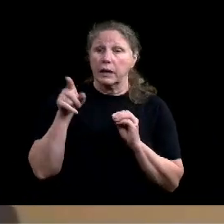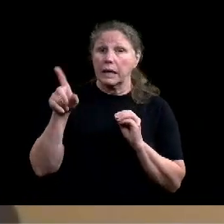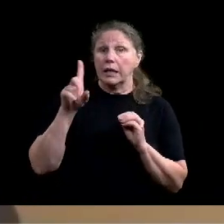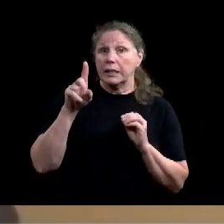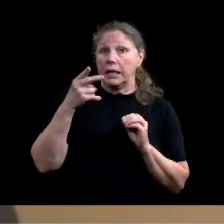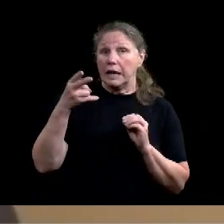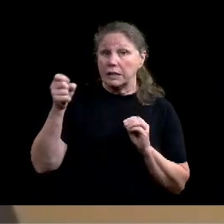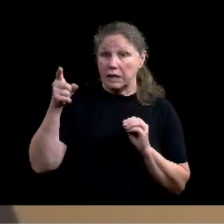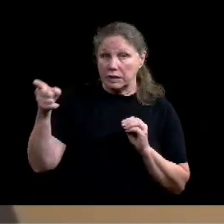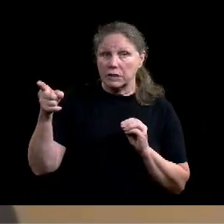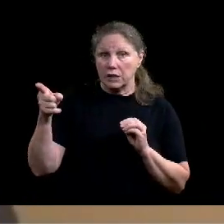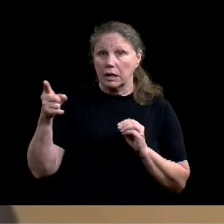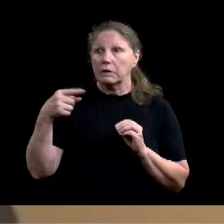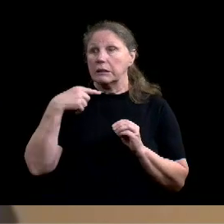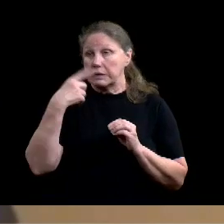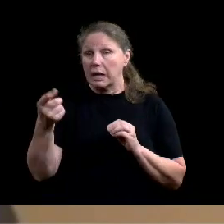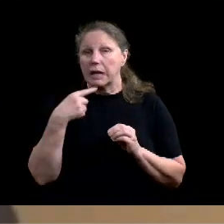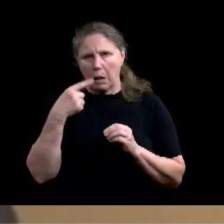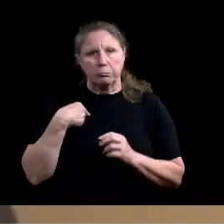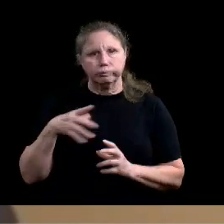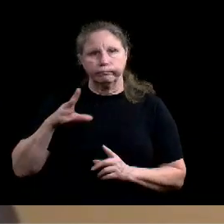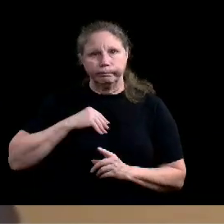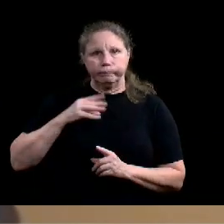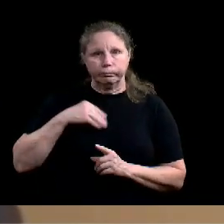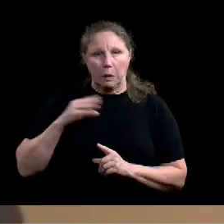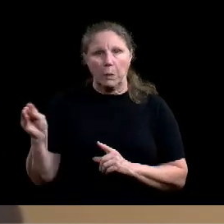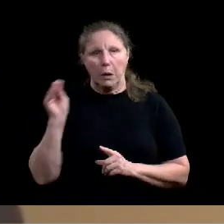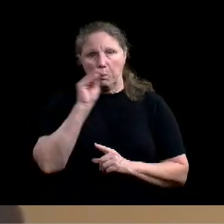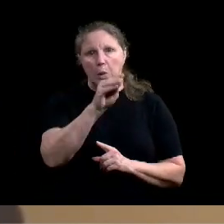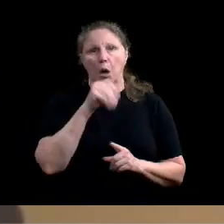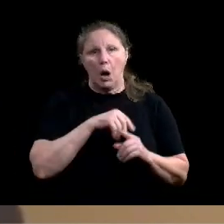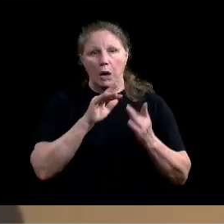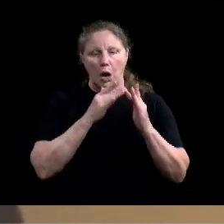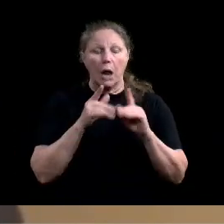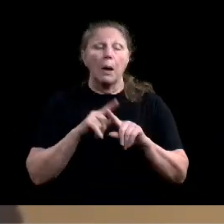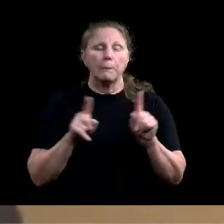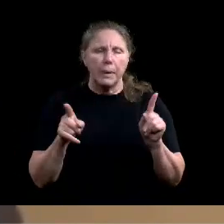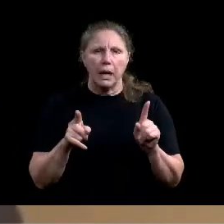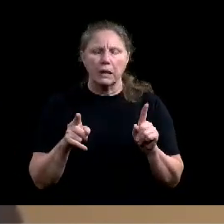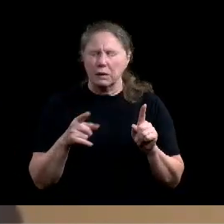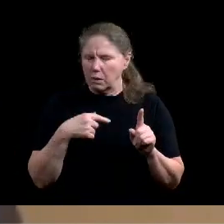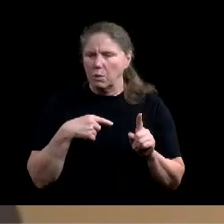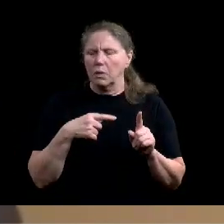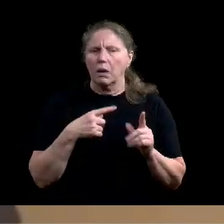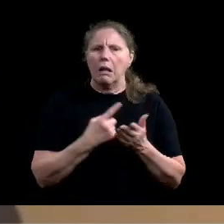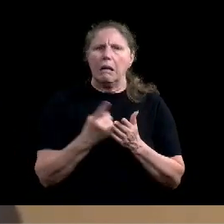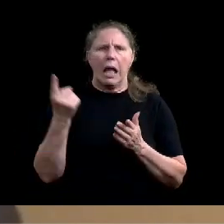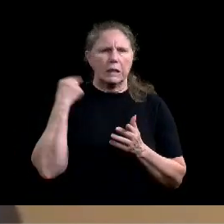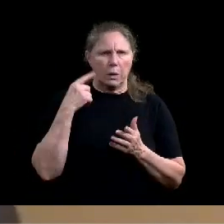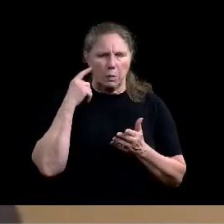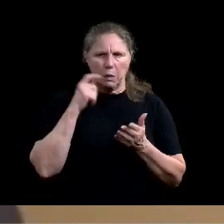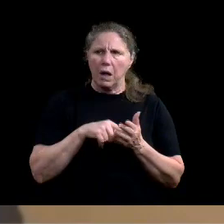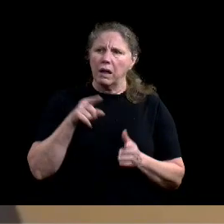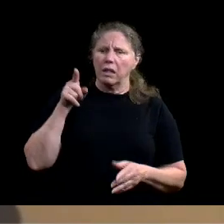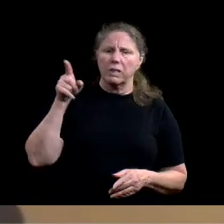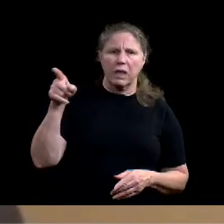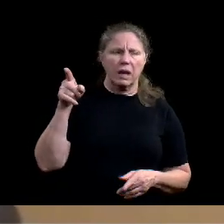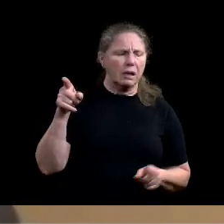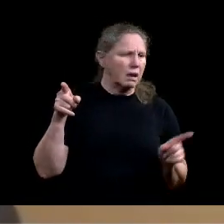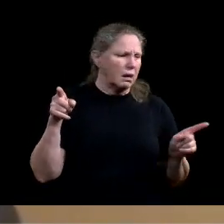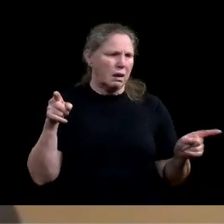dashboard. But we realized last week that there were a lot more tests that had been performed than had